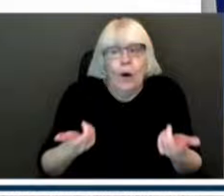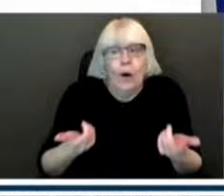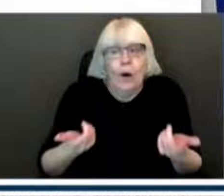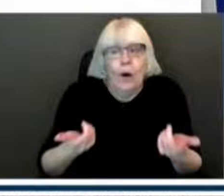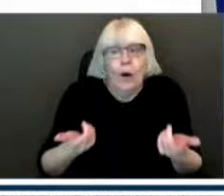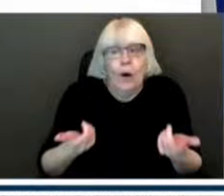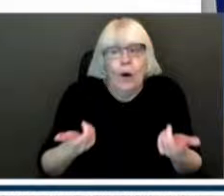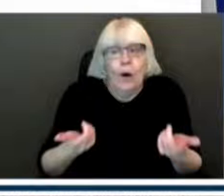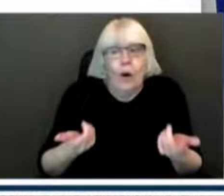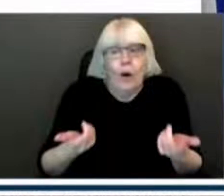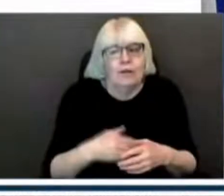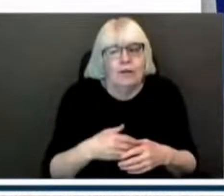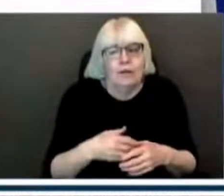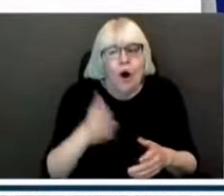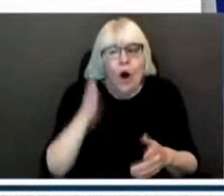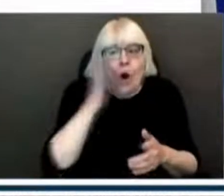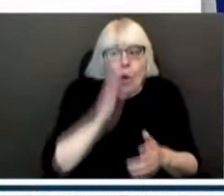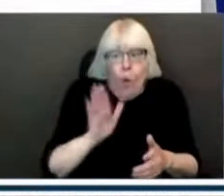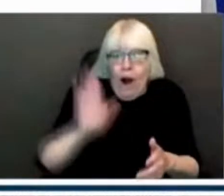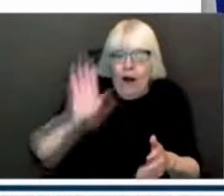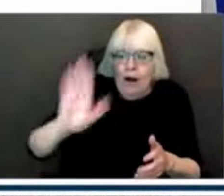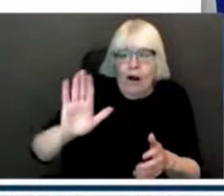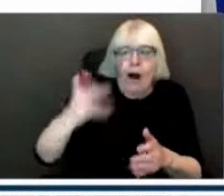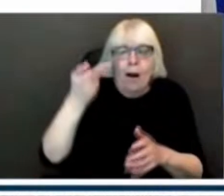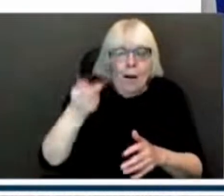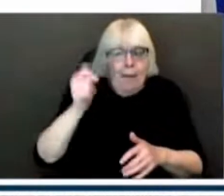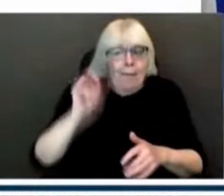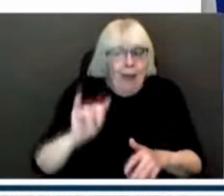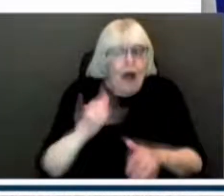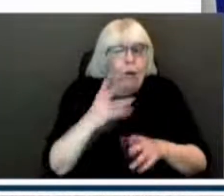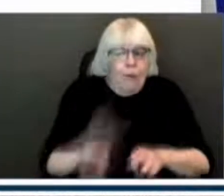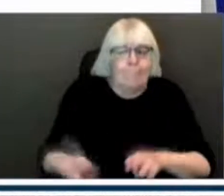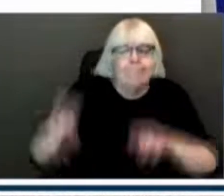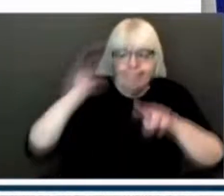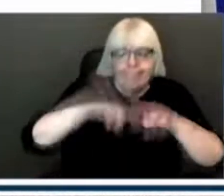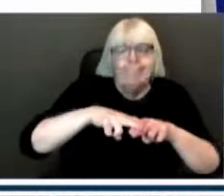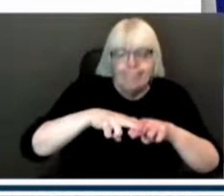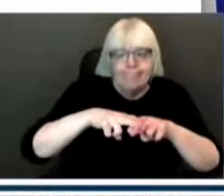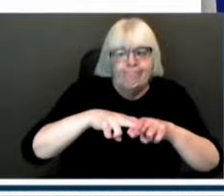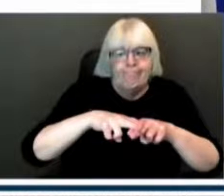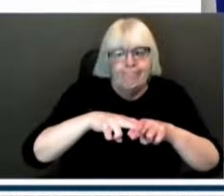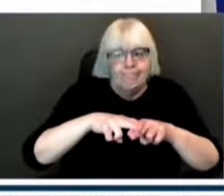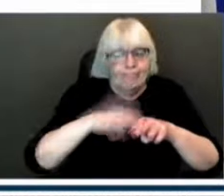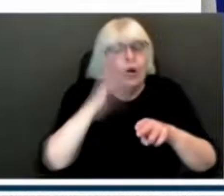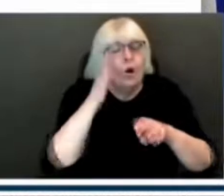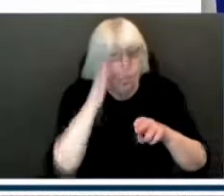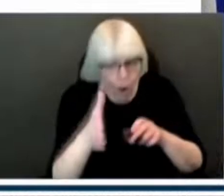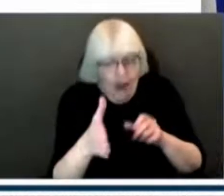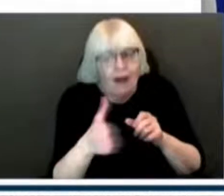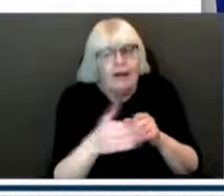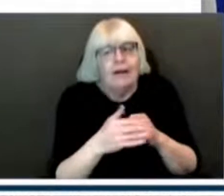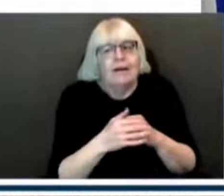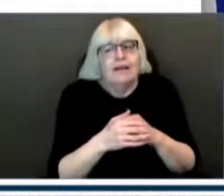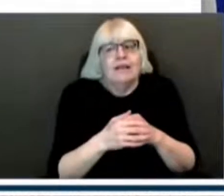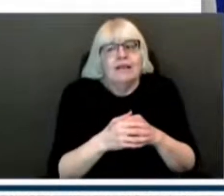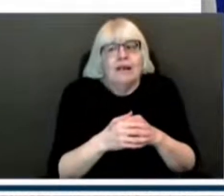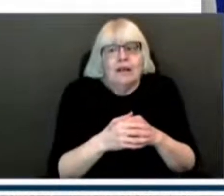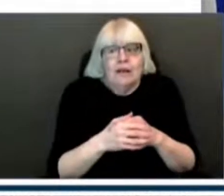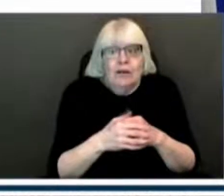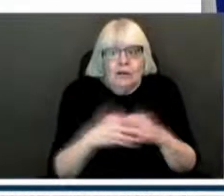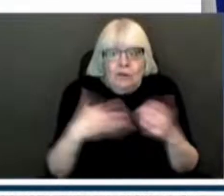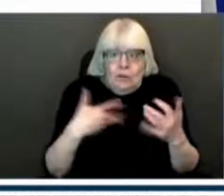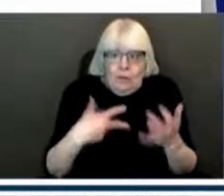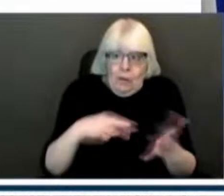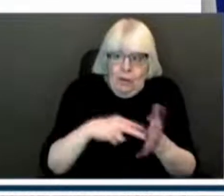pay for every CCA in this province, and we will make Nova Scotia a pay leader with the raises